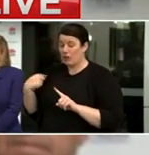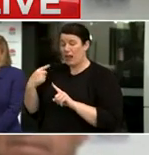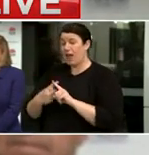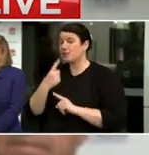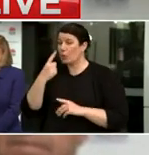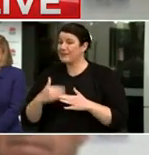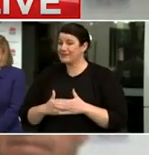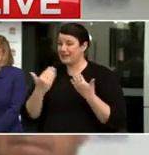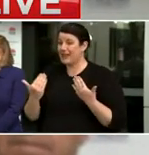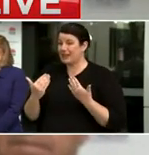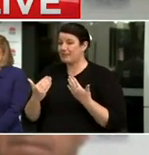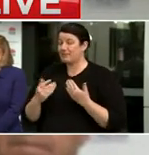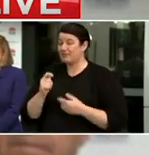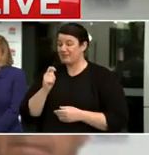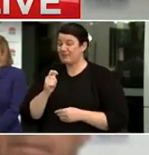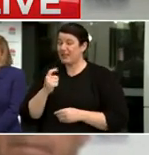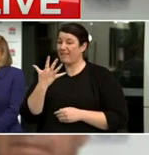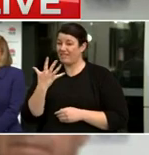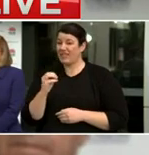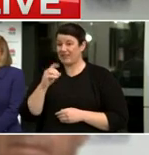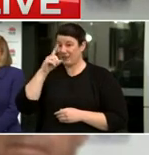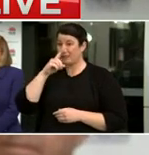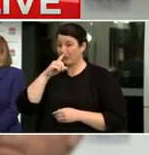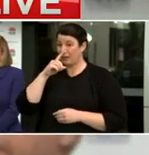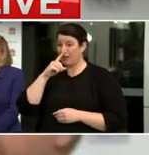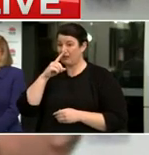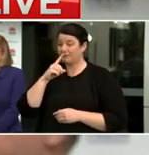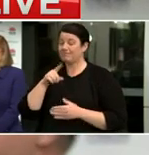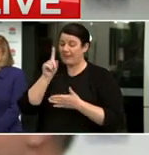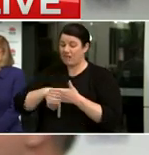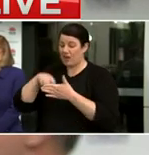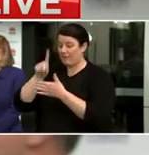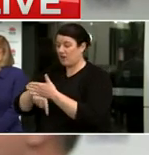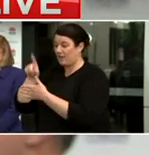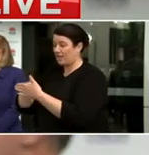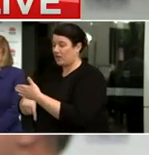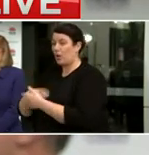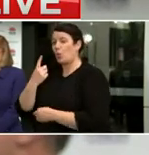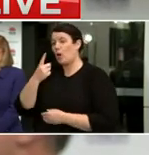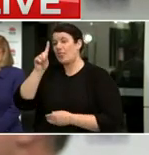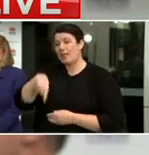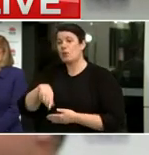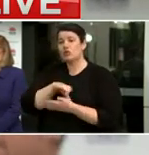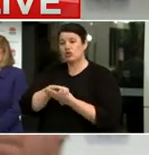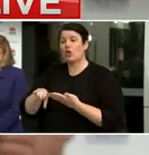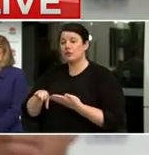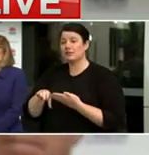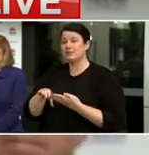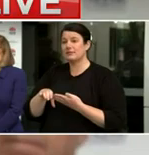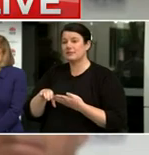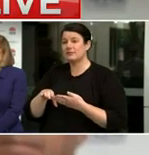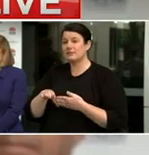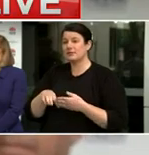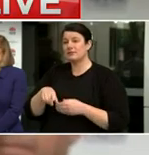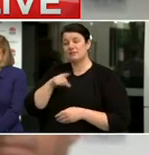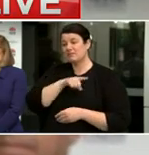24 hours, nearly 50 people have been issued infringement notices for $1,000. Those people who